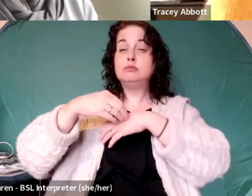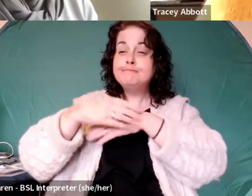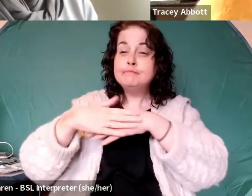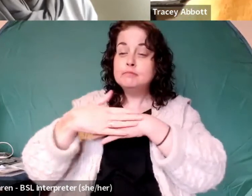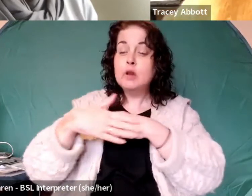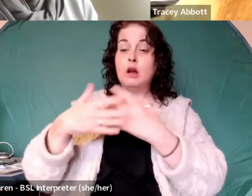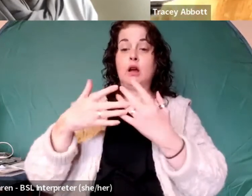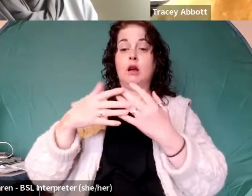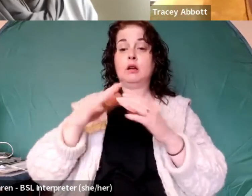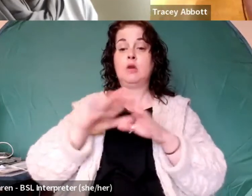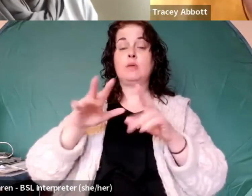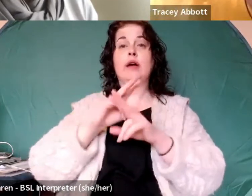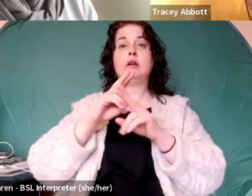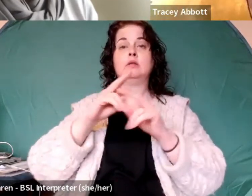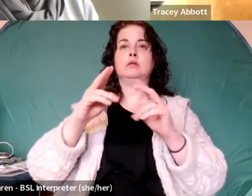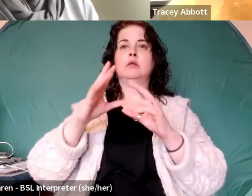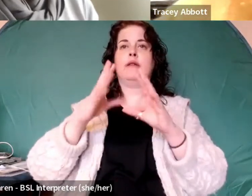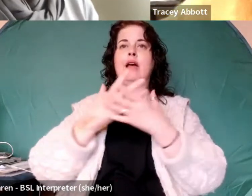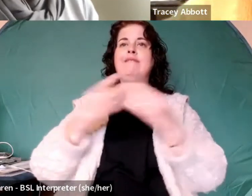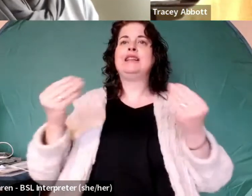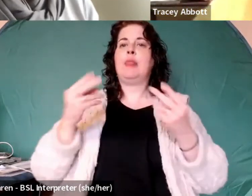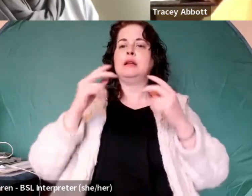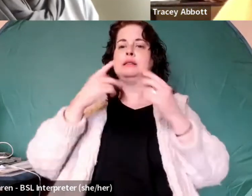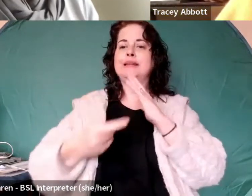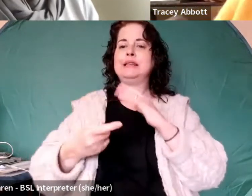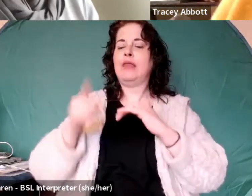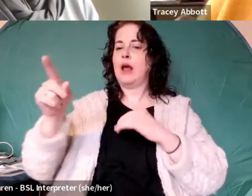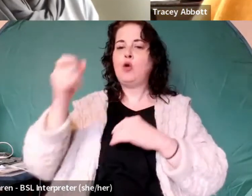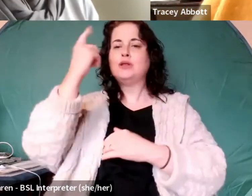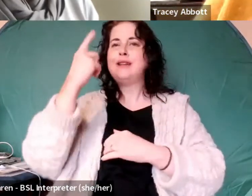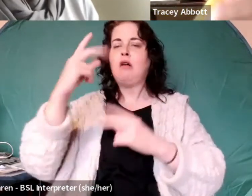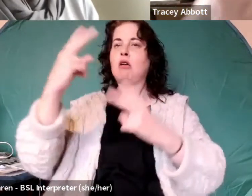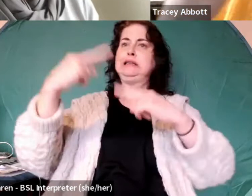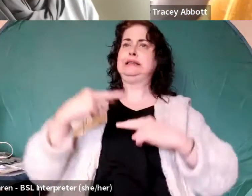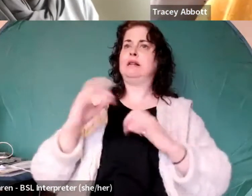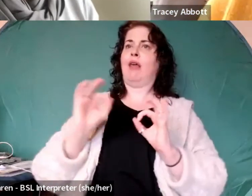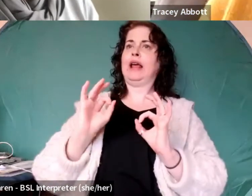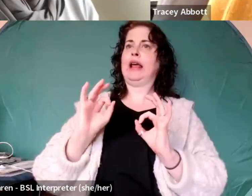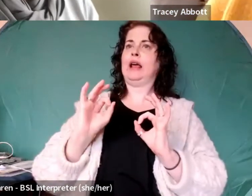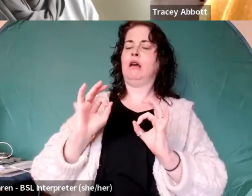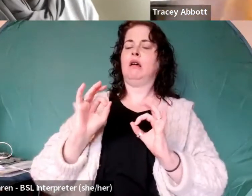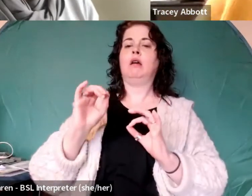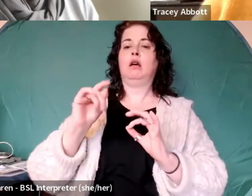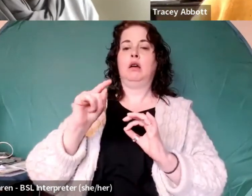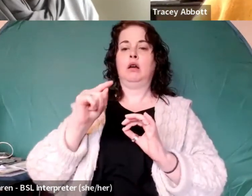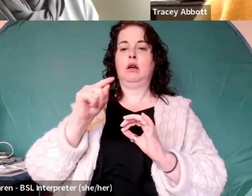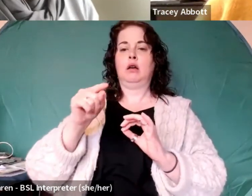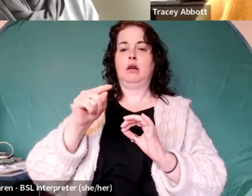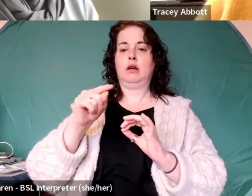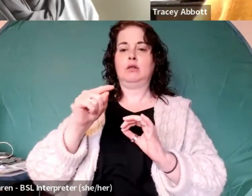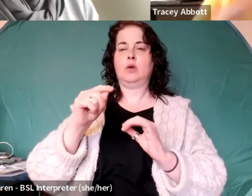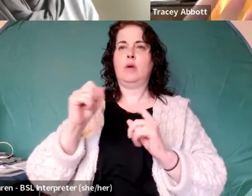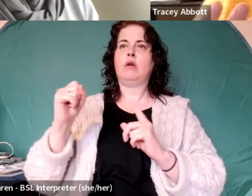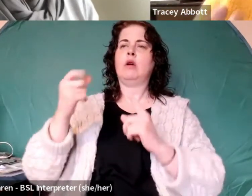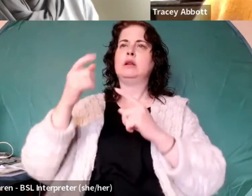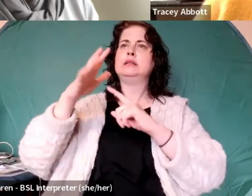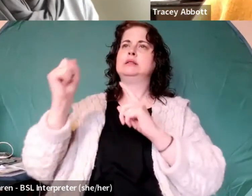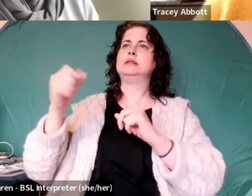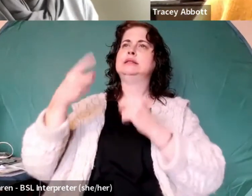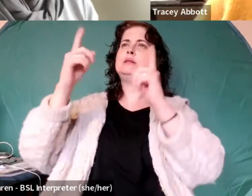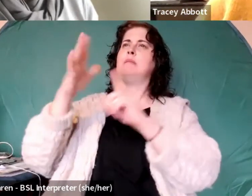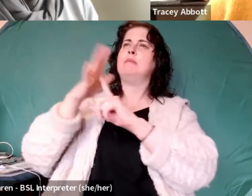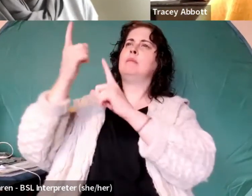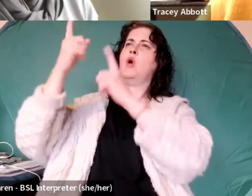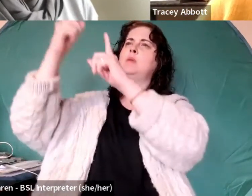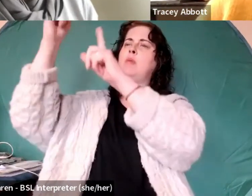around non-visible disabilities, for example, where they don't even understand them, to your senior bosses thinking, do you know